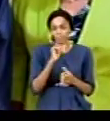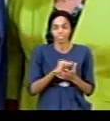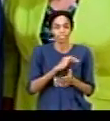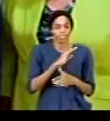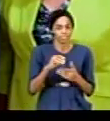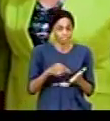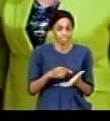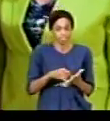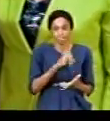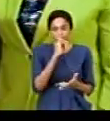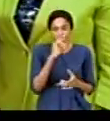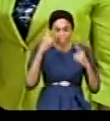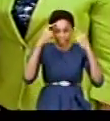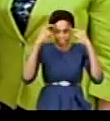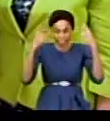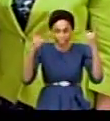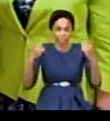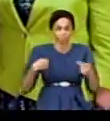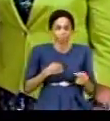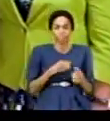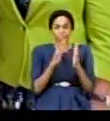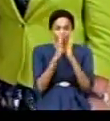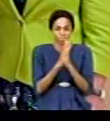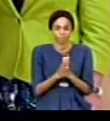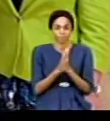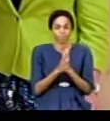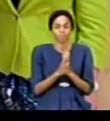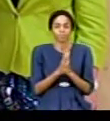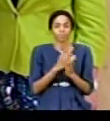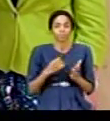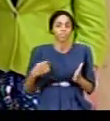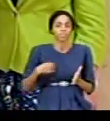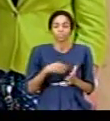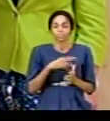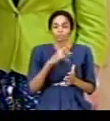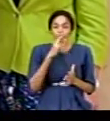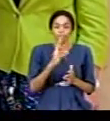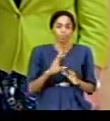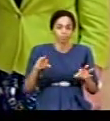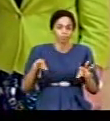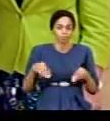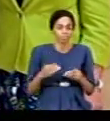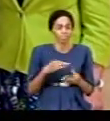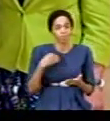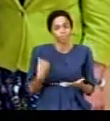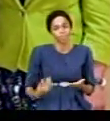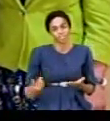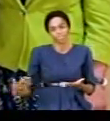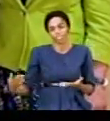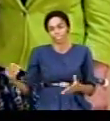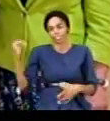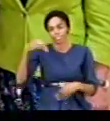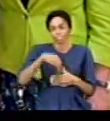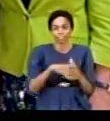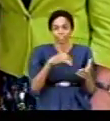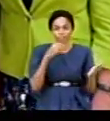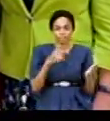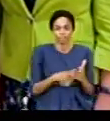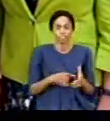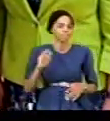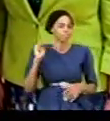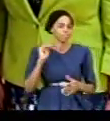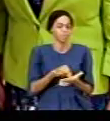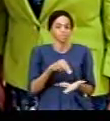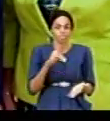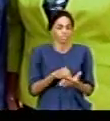praying, we are believing, we are putting the network and our resources into it. I will trust at the end of it all, millions of souls